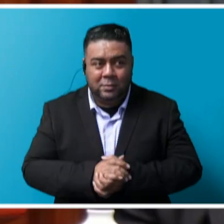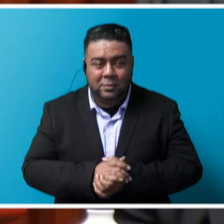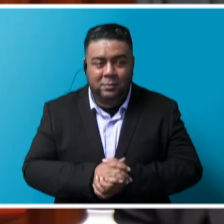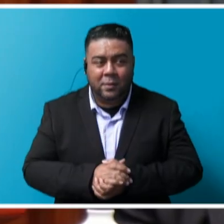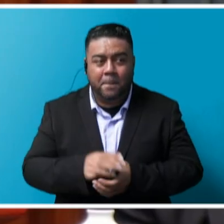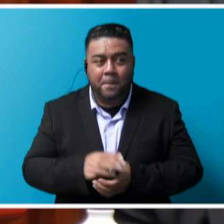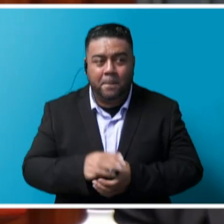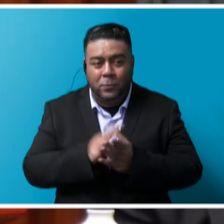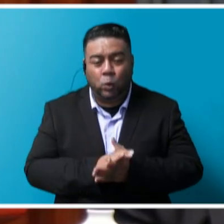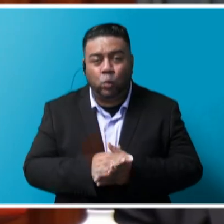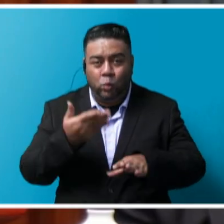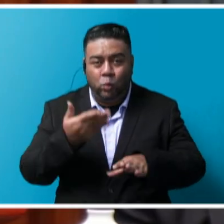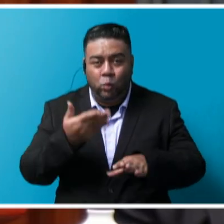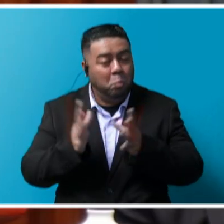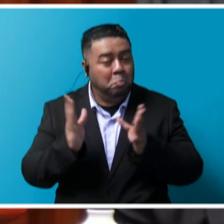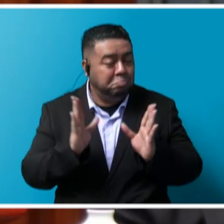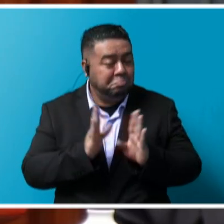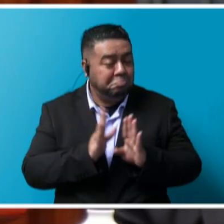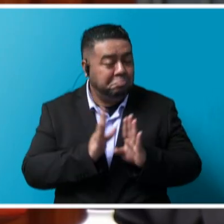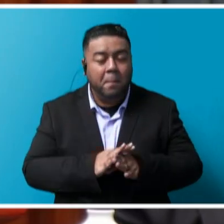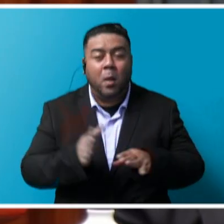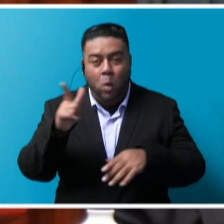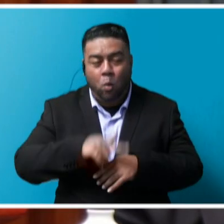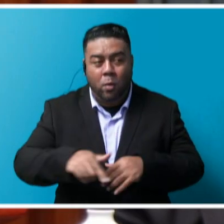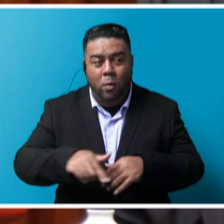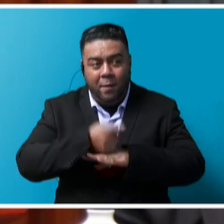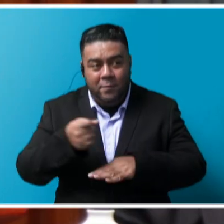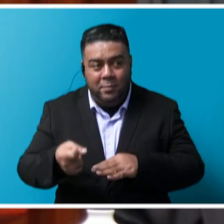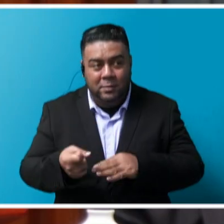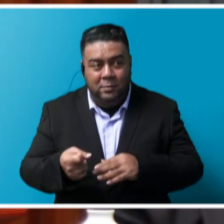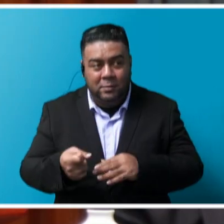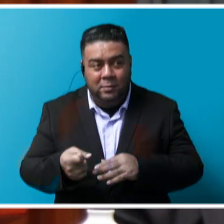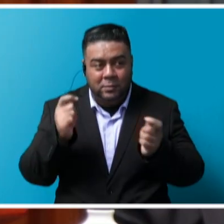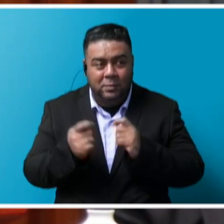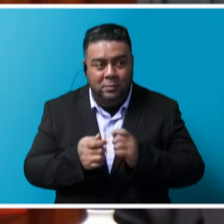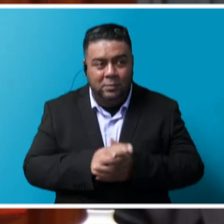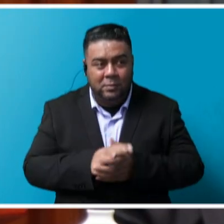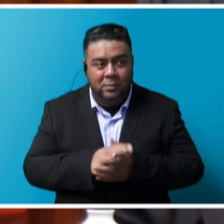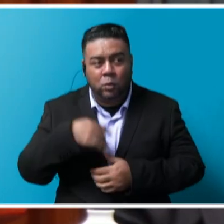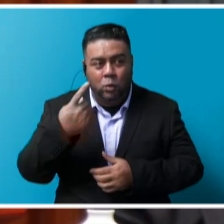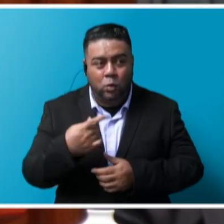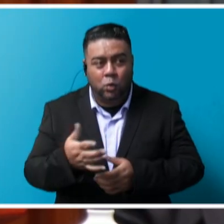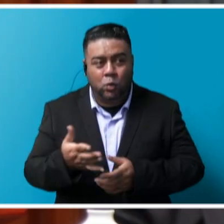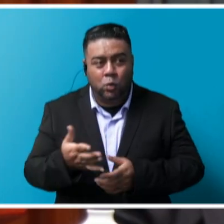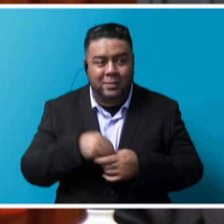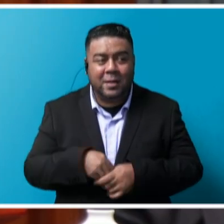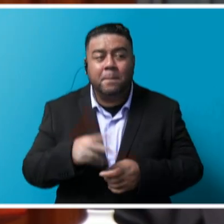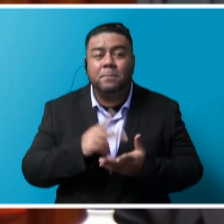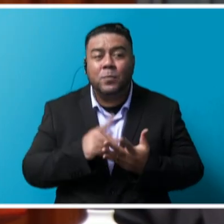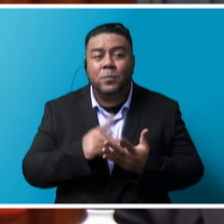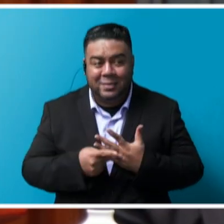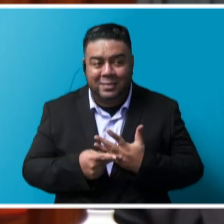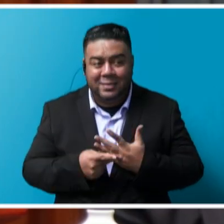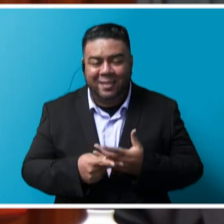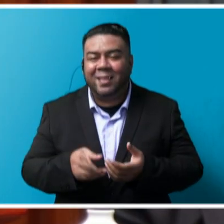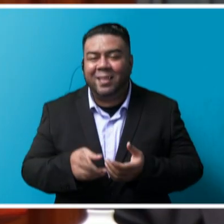government, strengthen municipal services, improve urban planning, reform outdated legislation, and continue investing in projects that directly